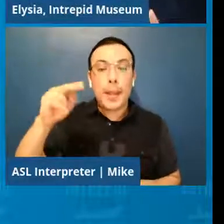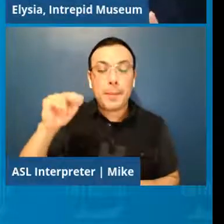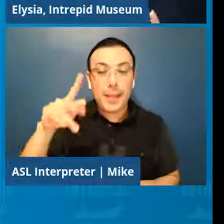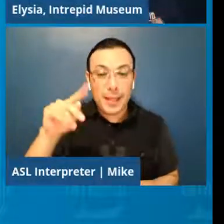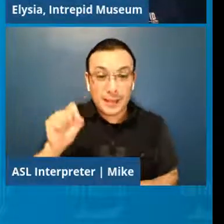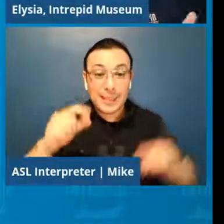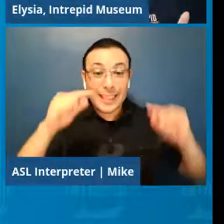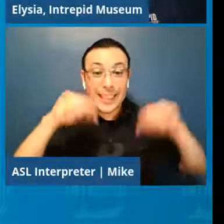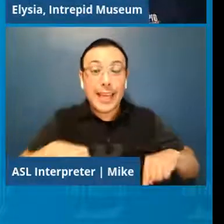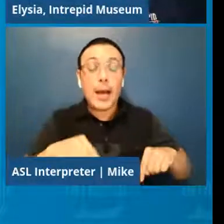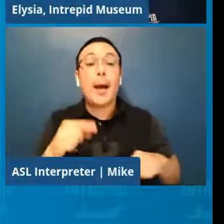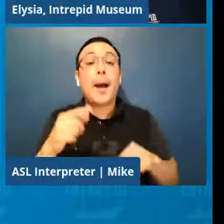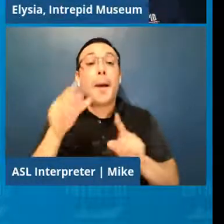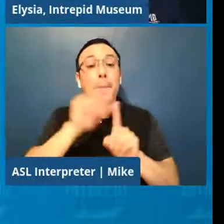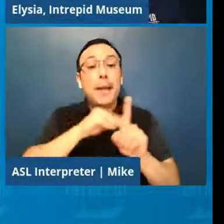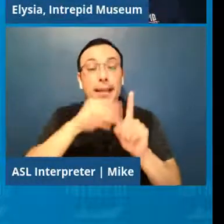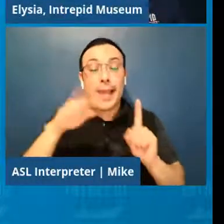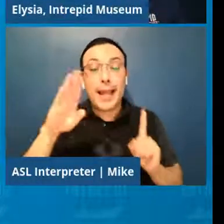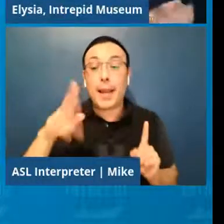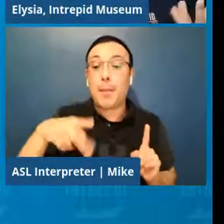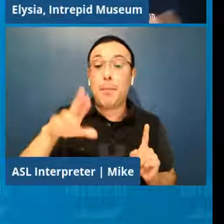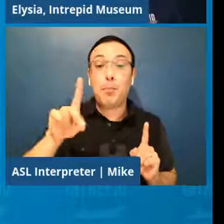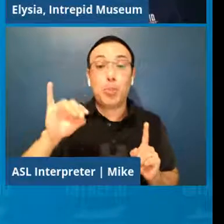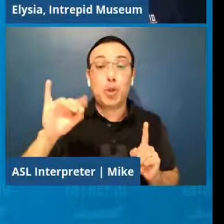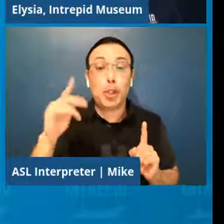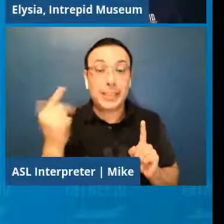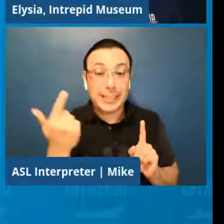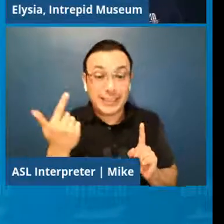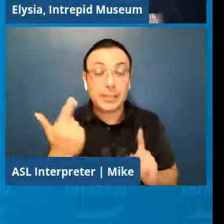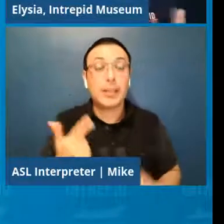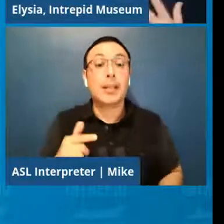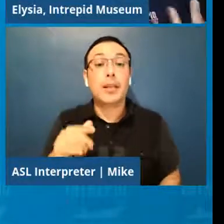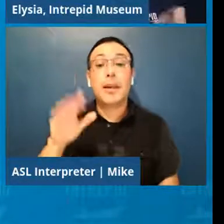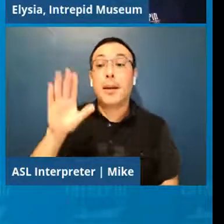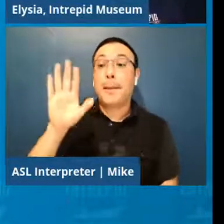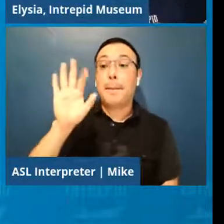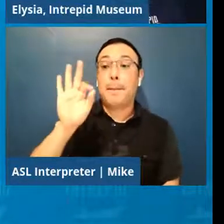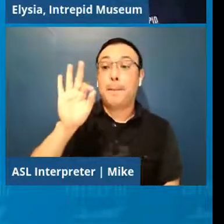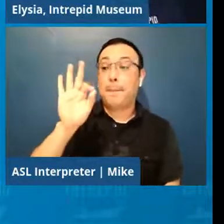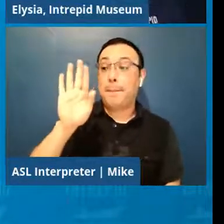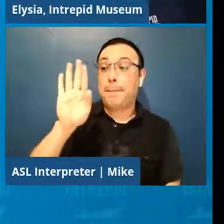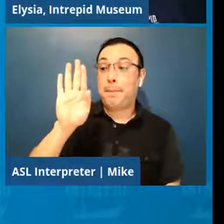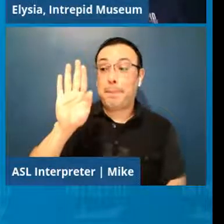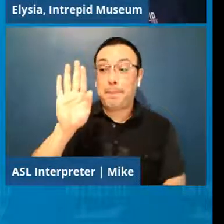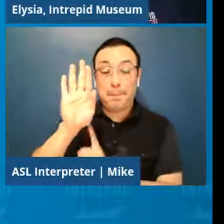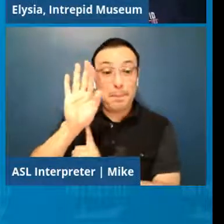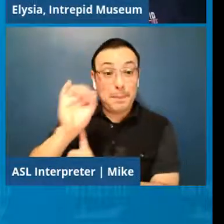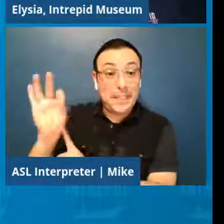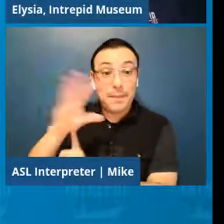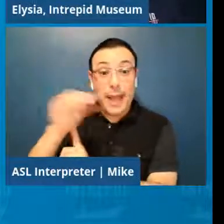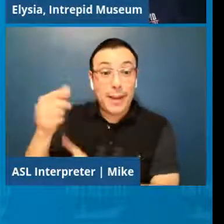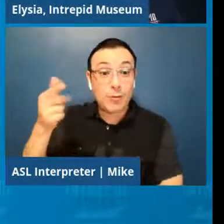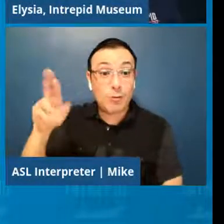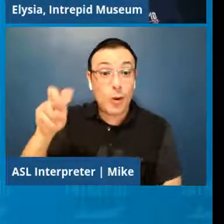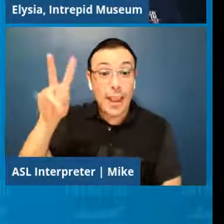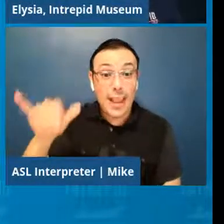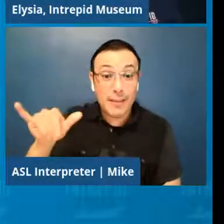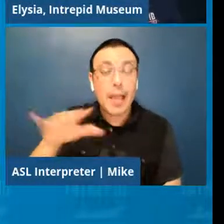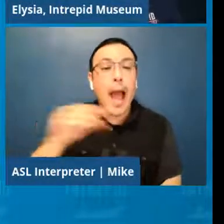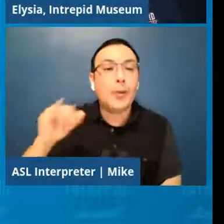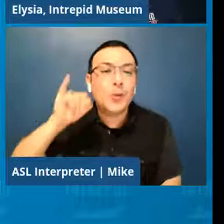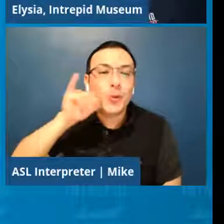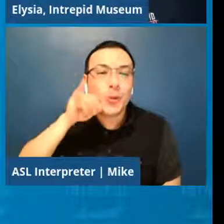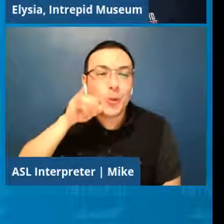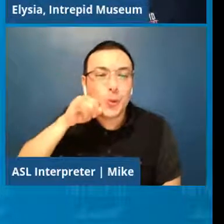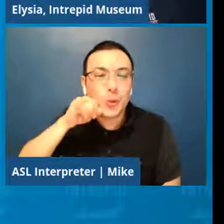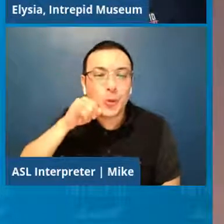beef and gravy, and some juices. So, we've had juices where you add water. That's not too unusual, but the rest of the food. Now, here